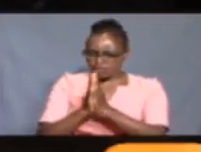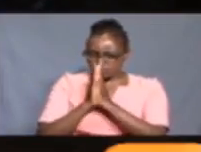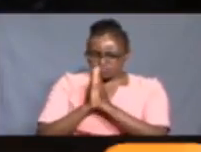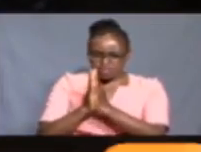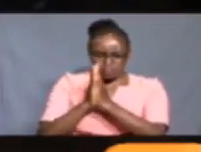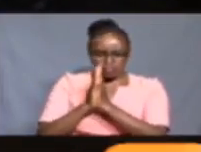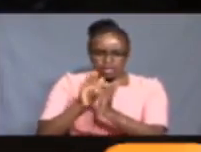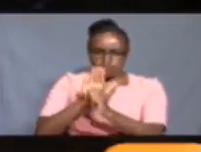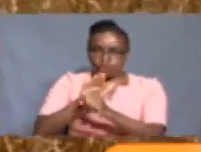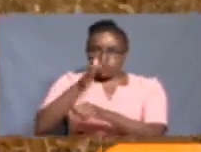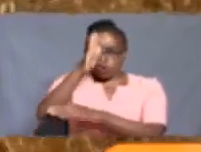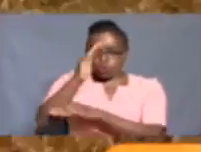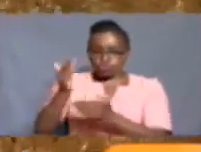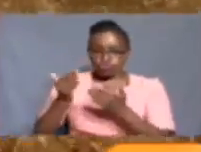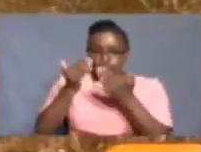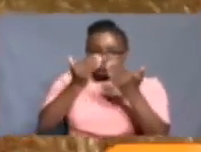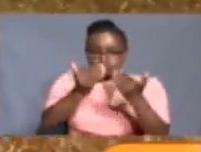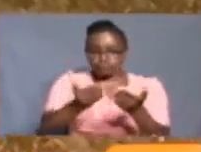Kabisa, Mungu awalete mvua.